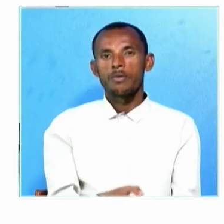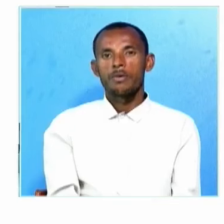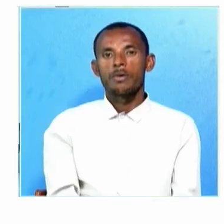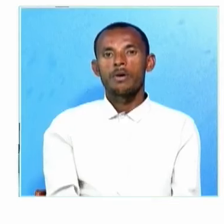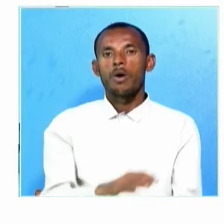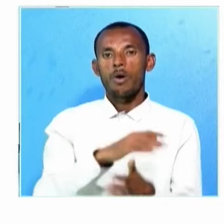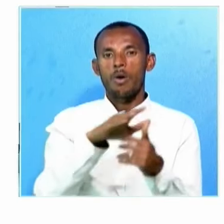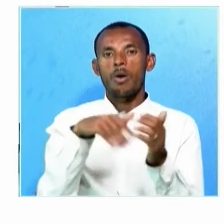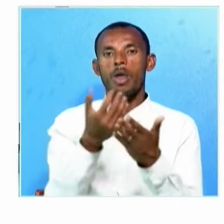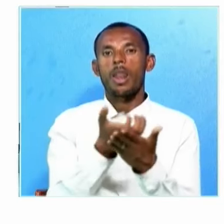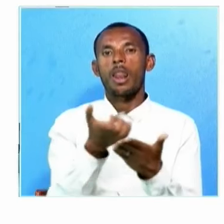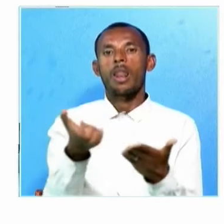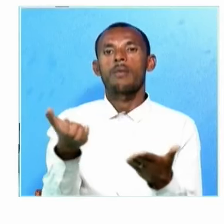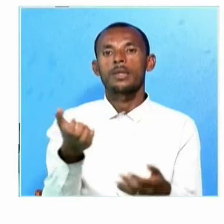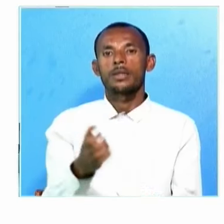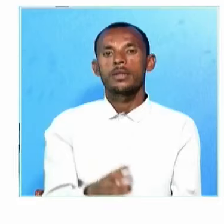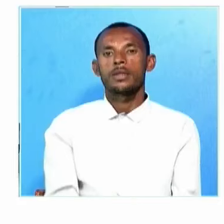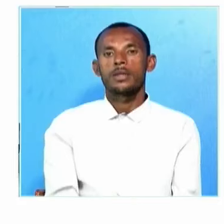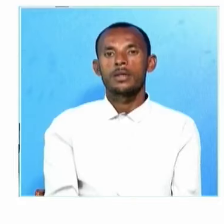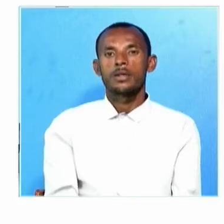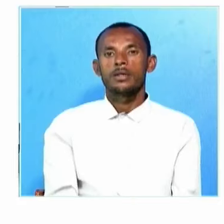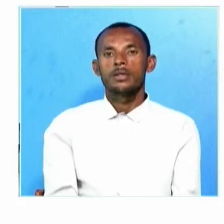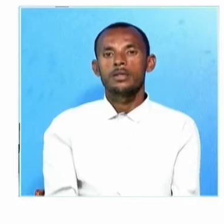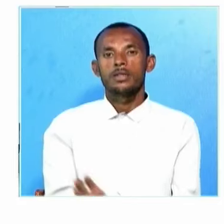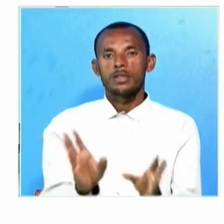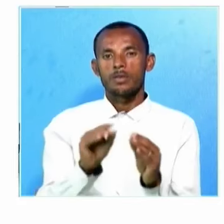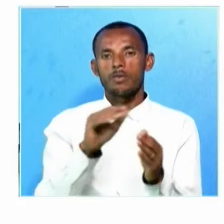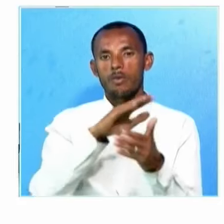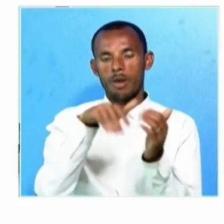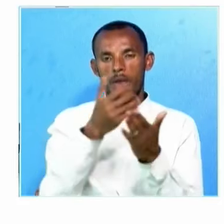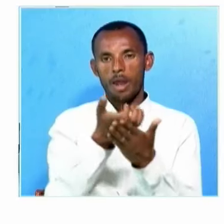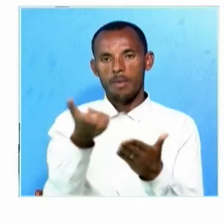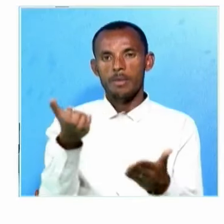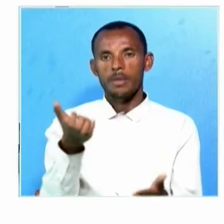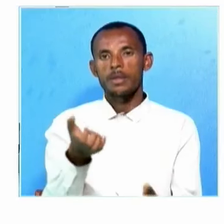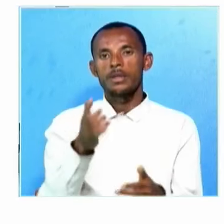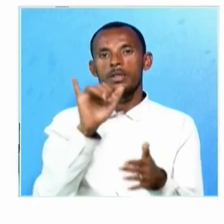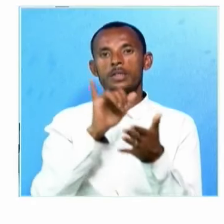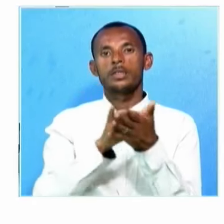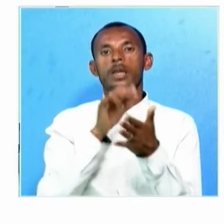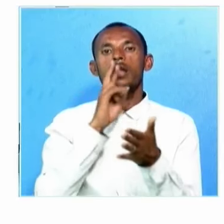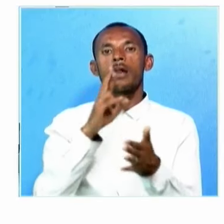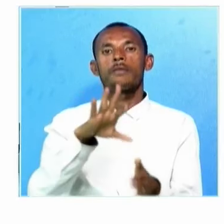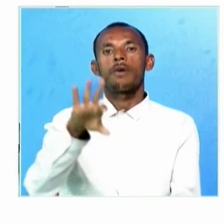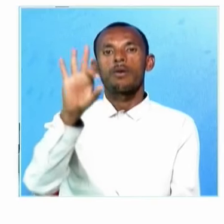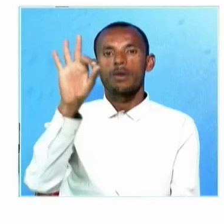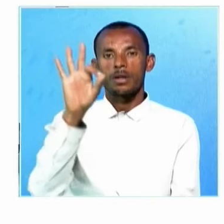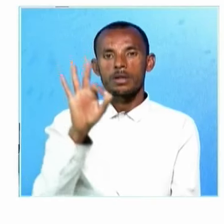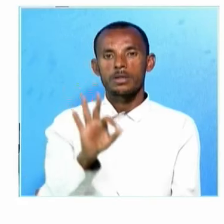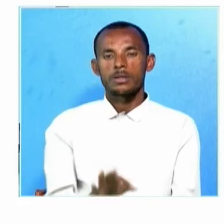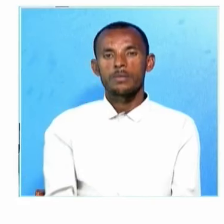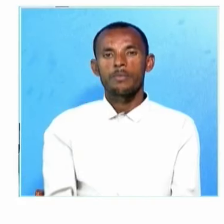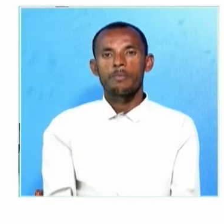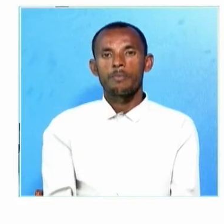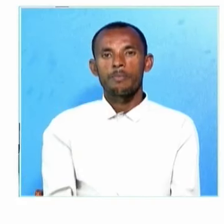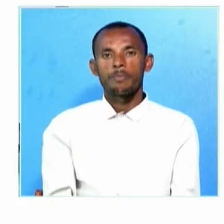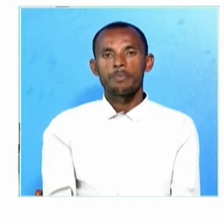all elements, set of all elements that are found